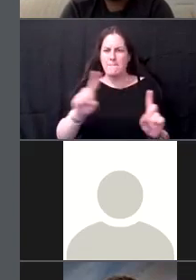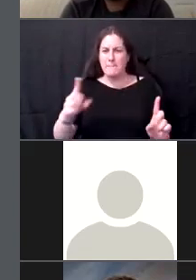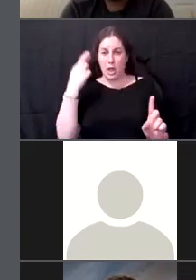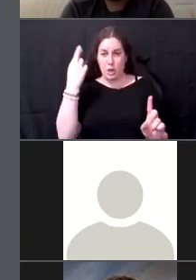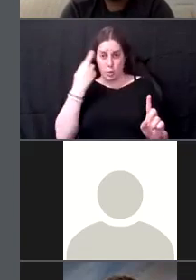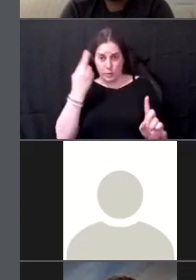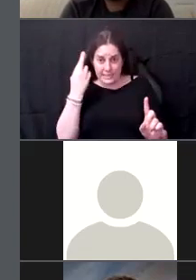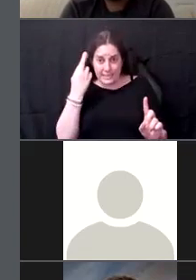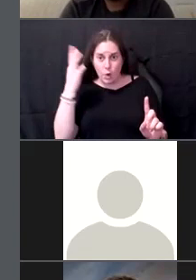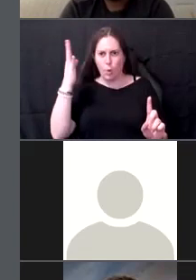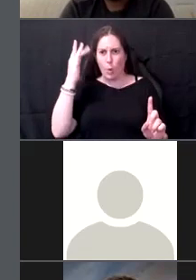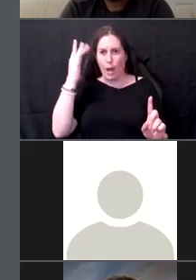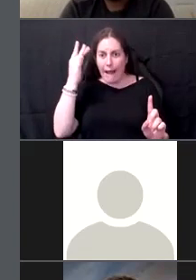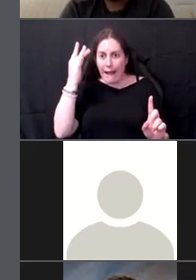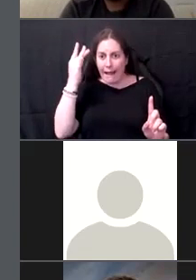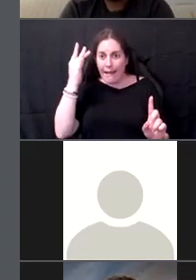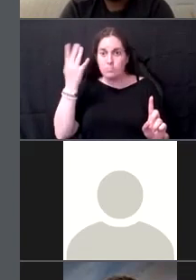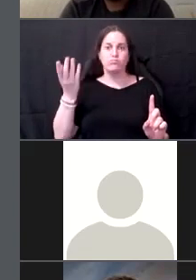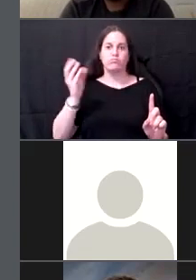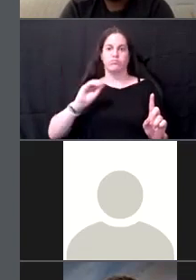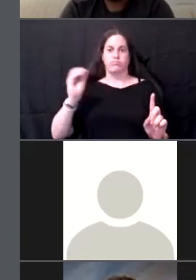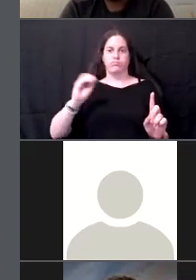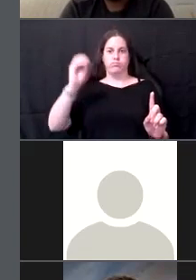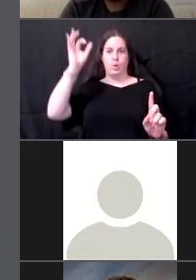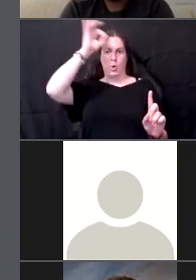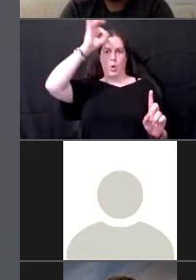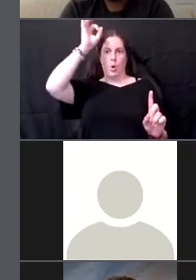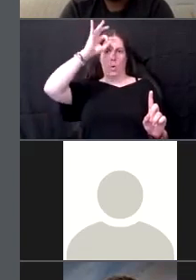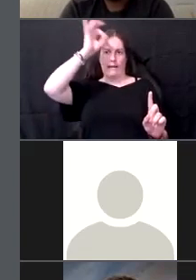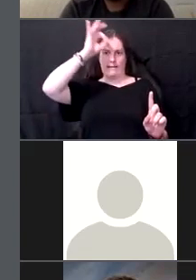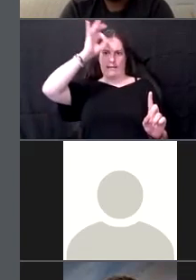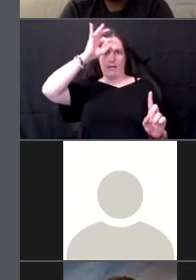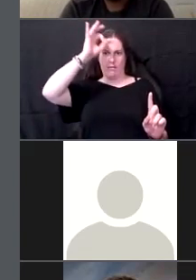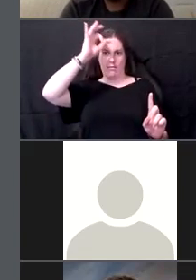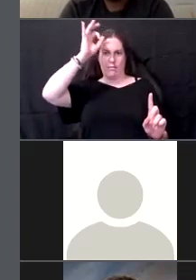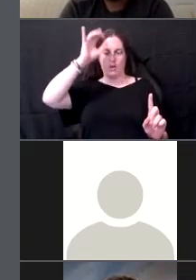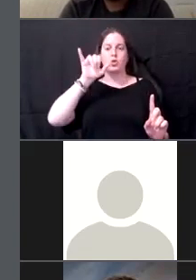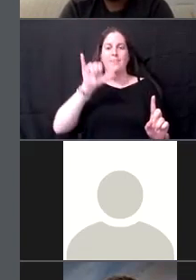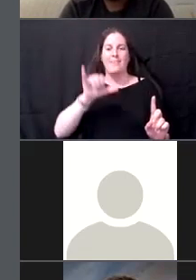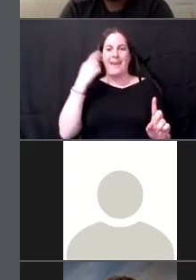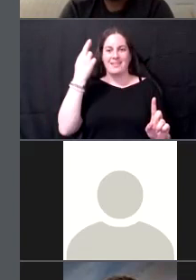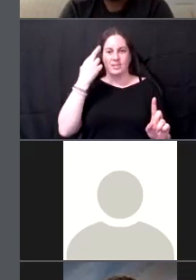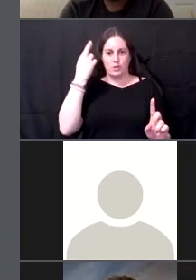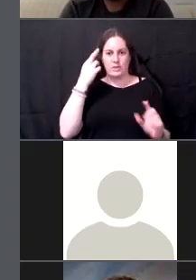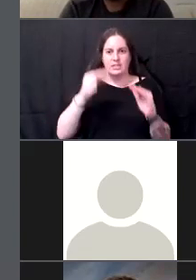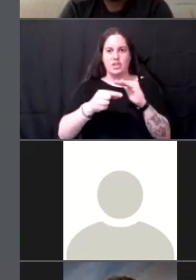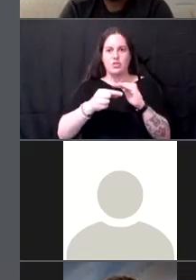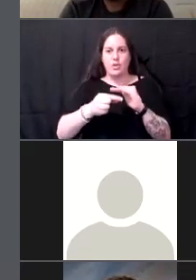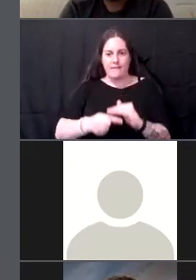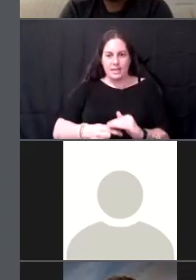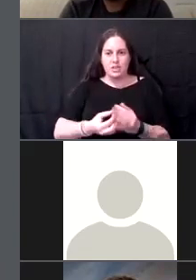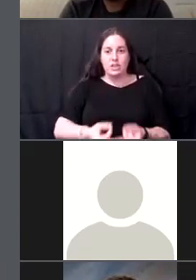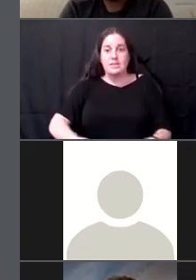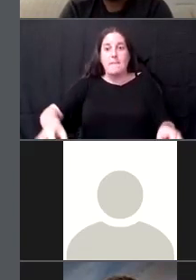so this is why Newton's universal law of gravitation is extremely powerful, because it